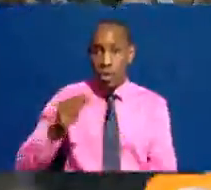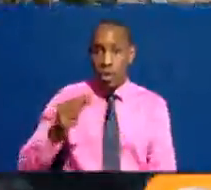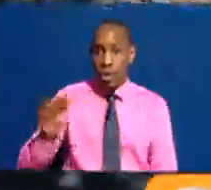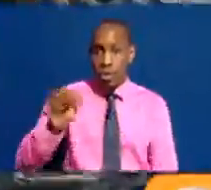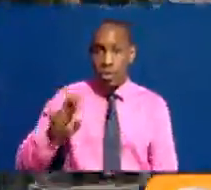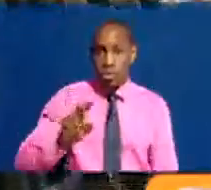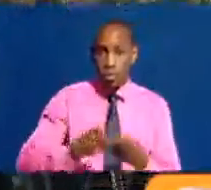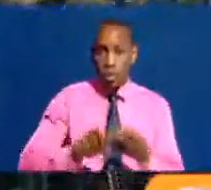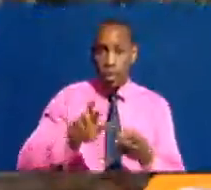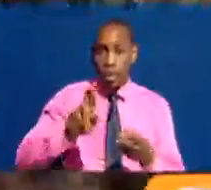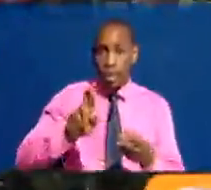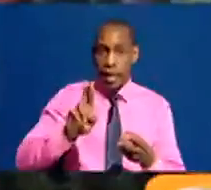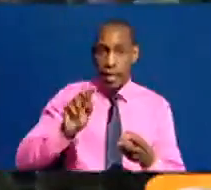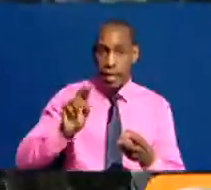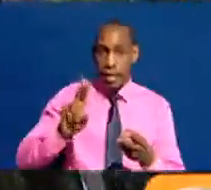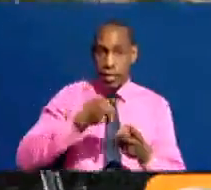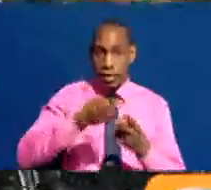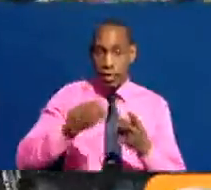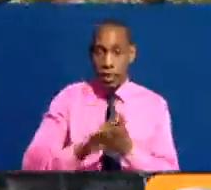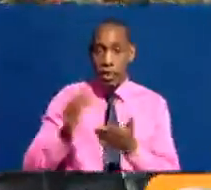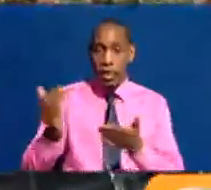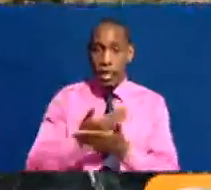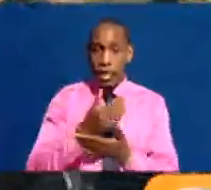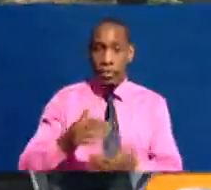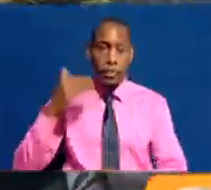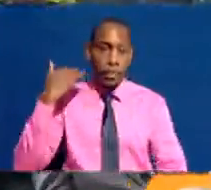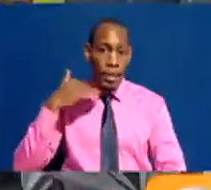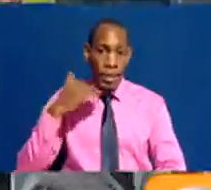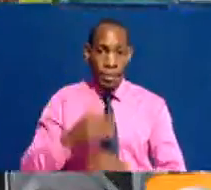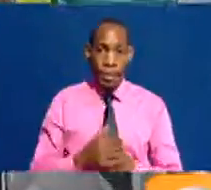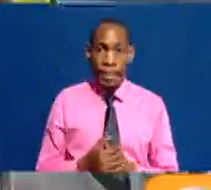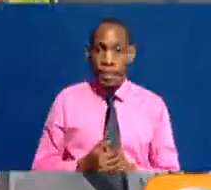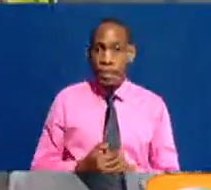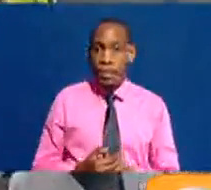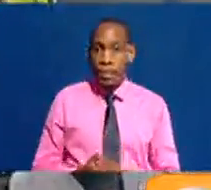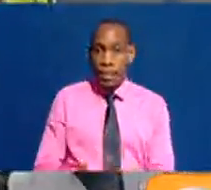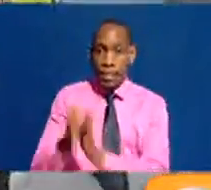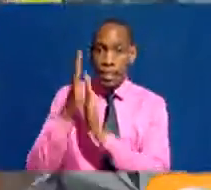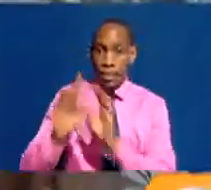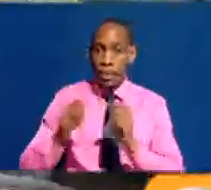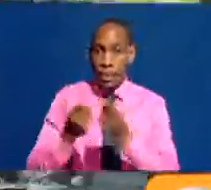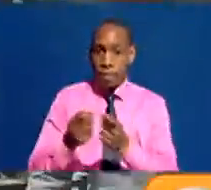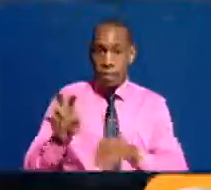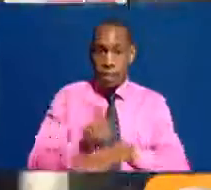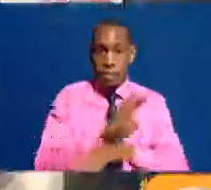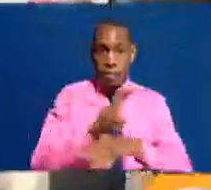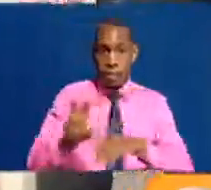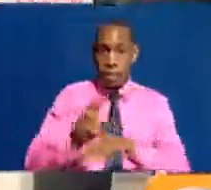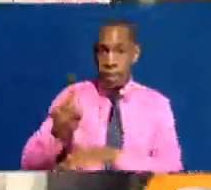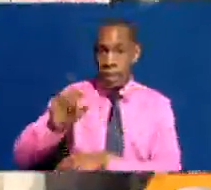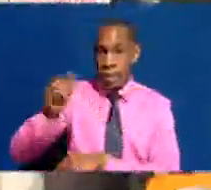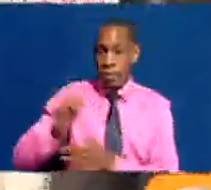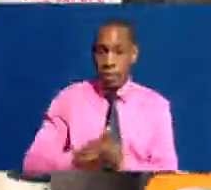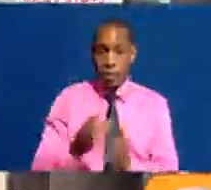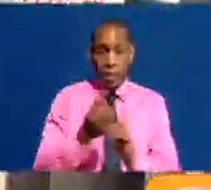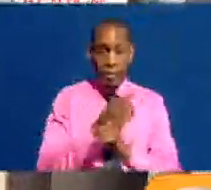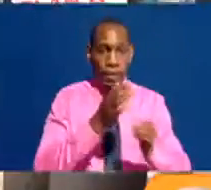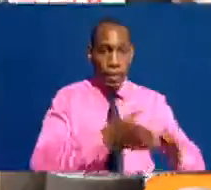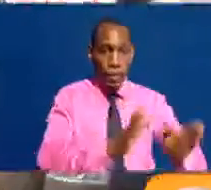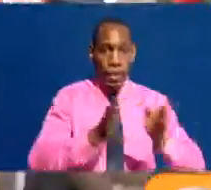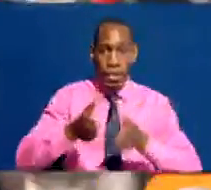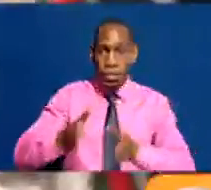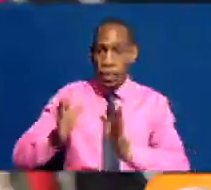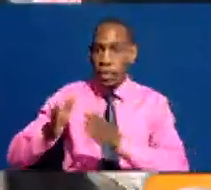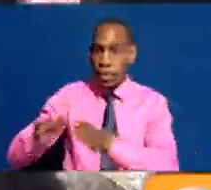GSU and RDU to eradicate a surging crime. The security teams patrolling the capital from one street to another,